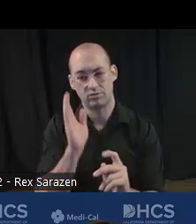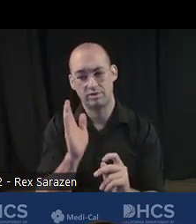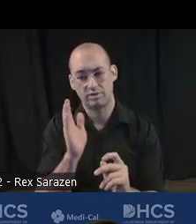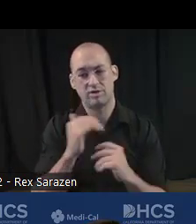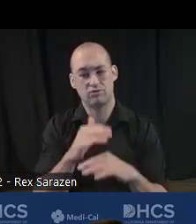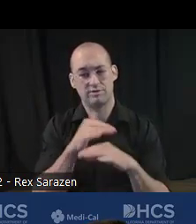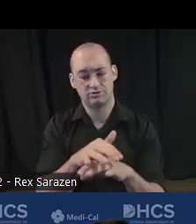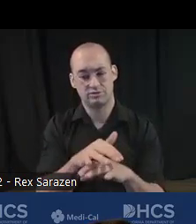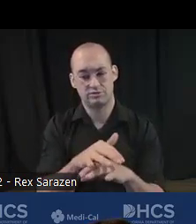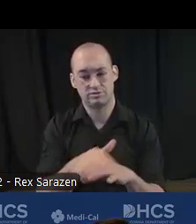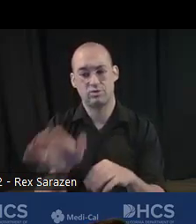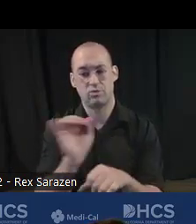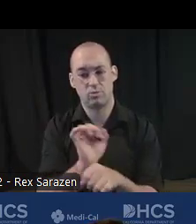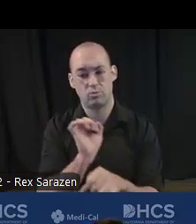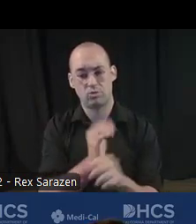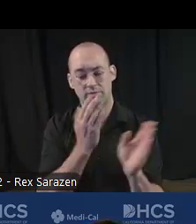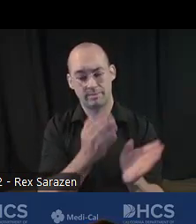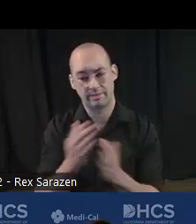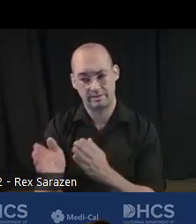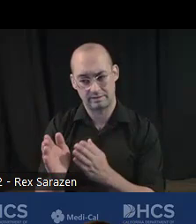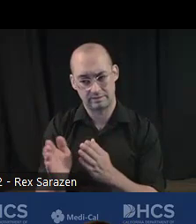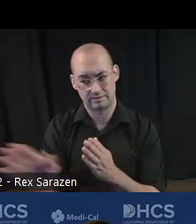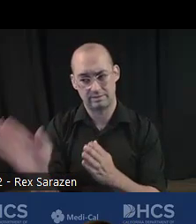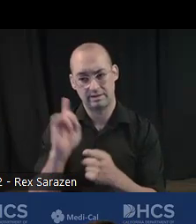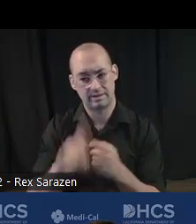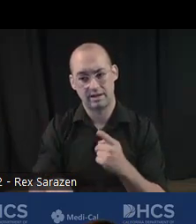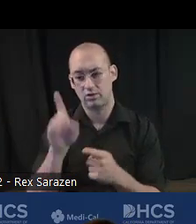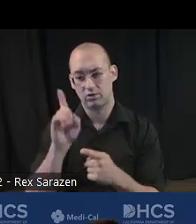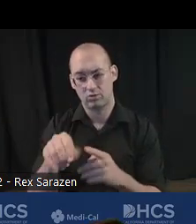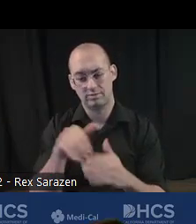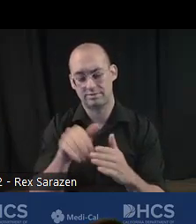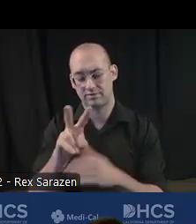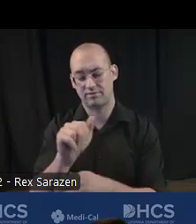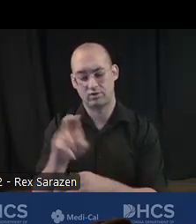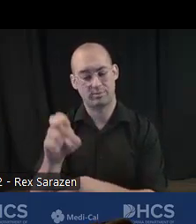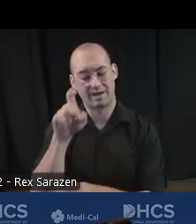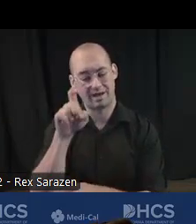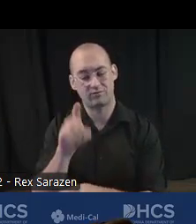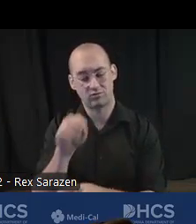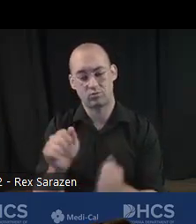integration work that we are planning. We can't do that in a vacuum. We need to do that with stakeholders.